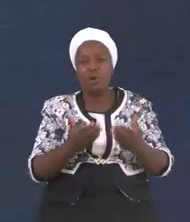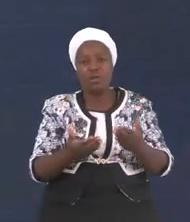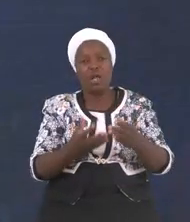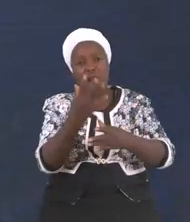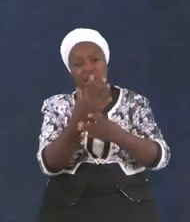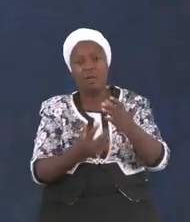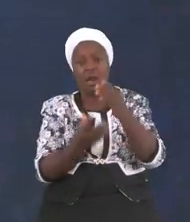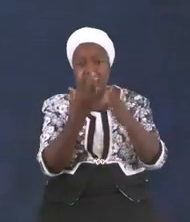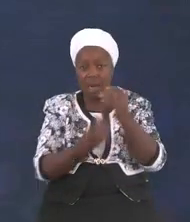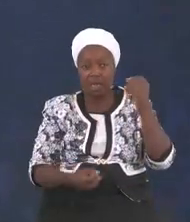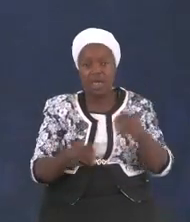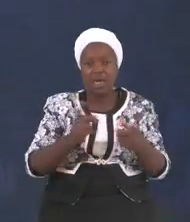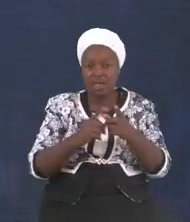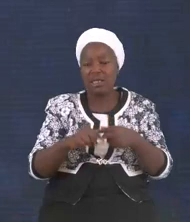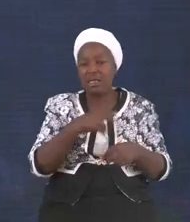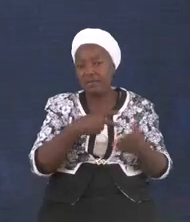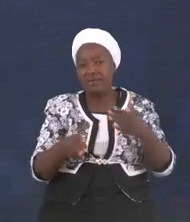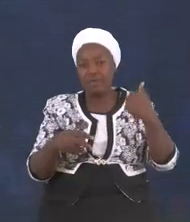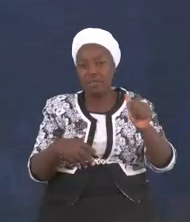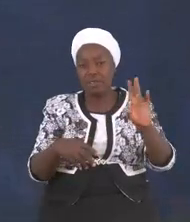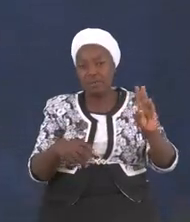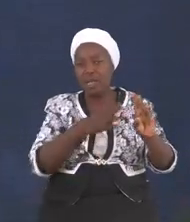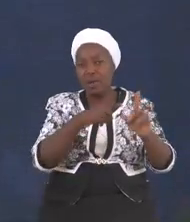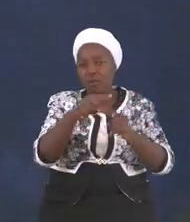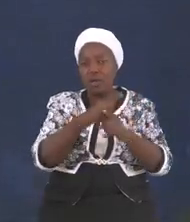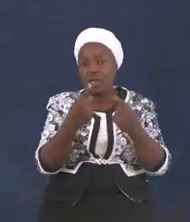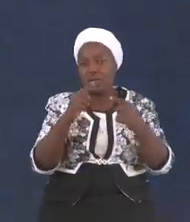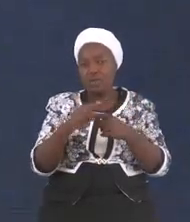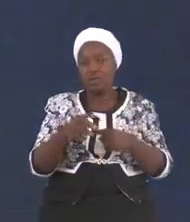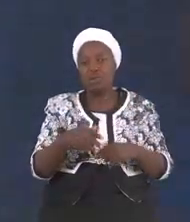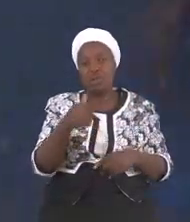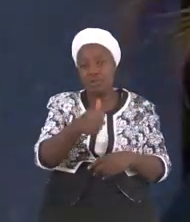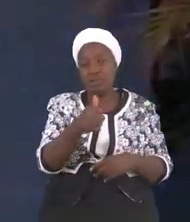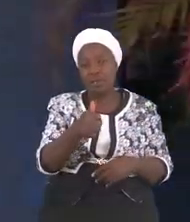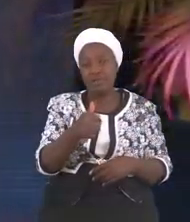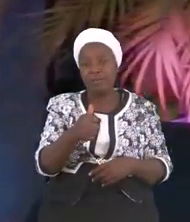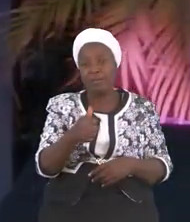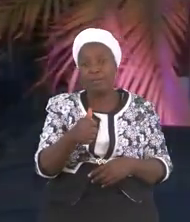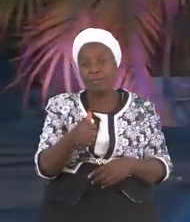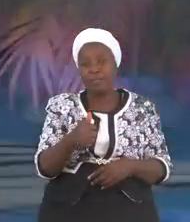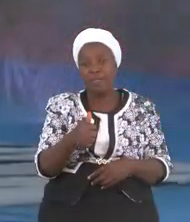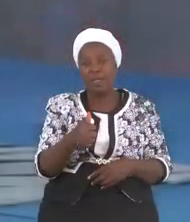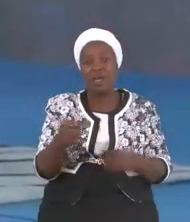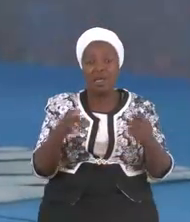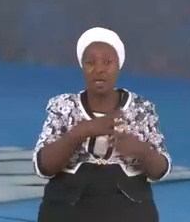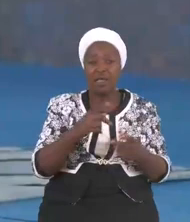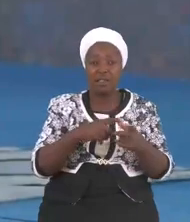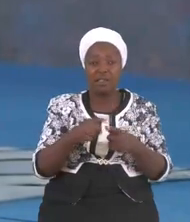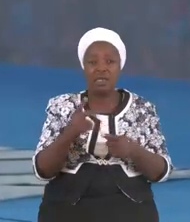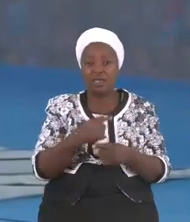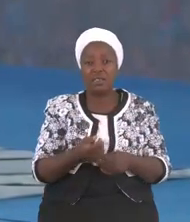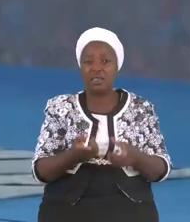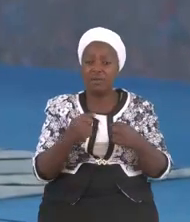in verse 17, and when he came to himself, and when his senses came back, and he said, I could